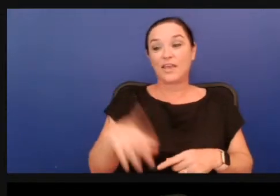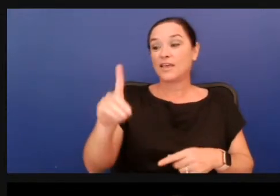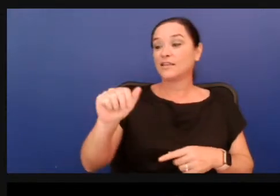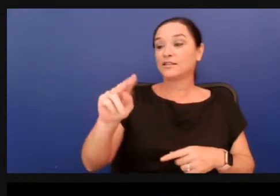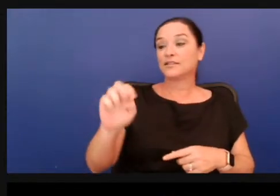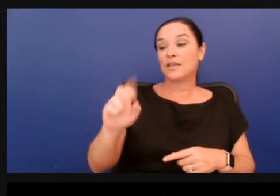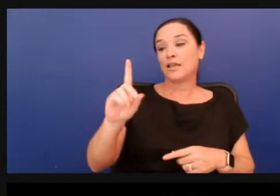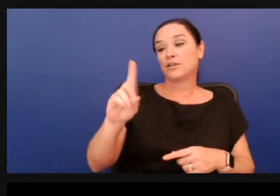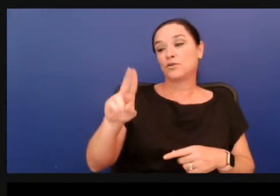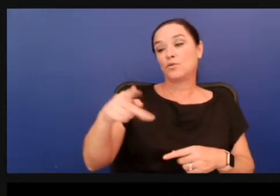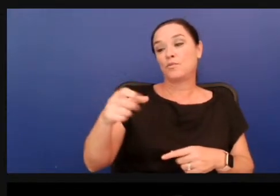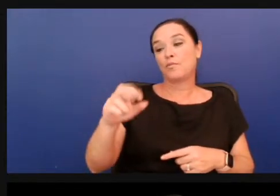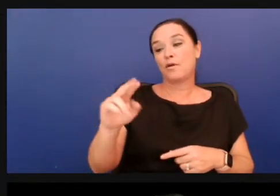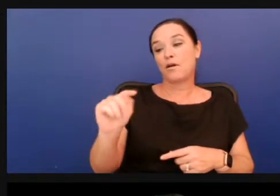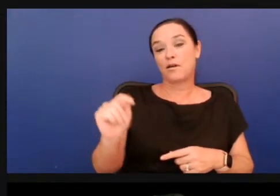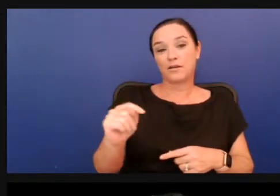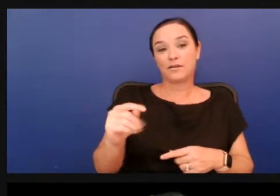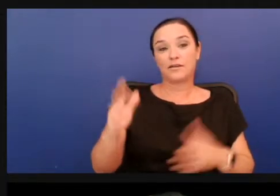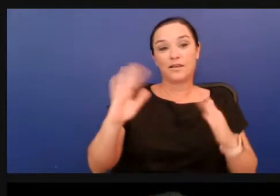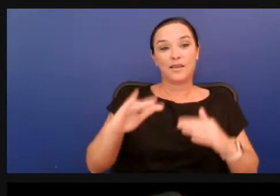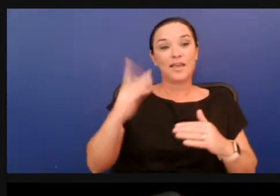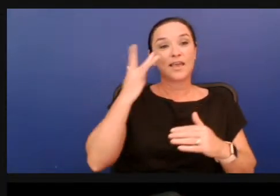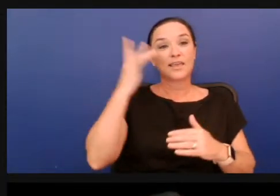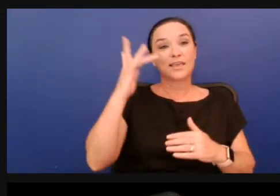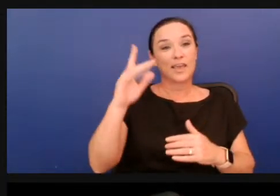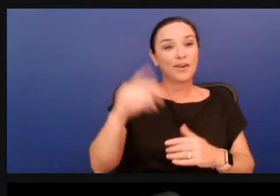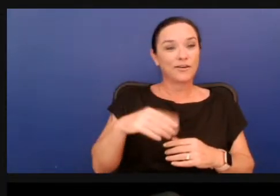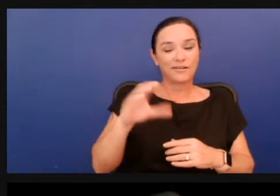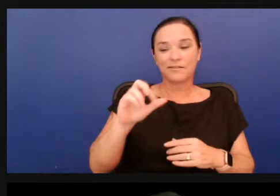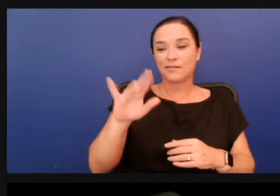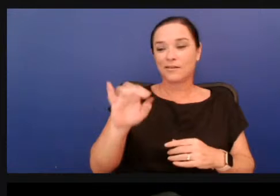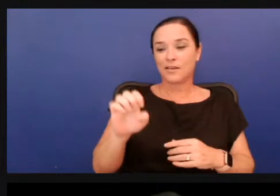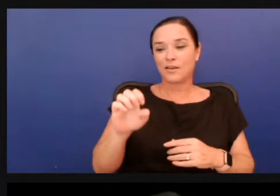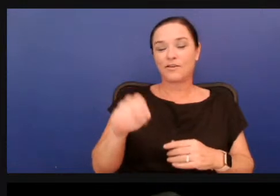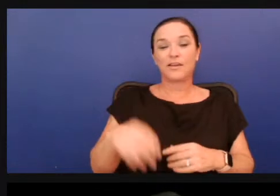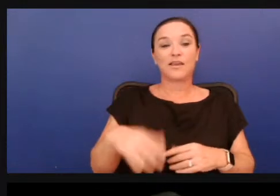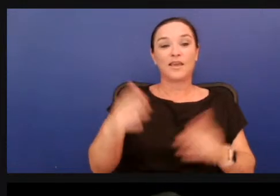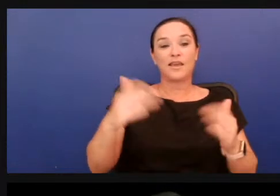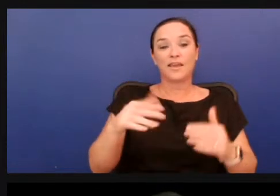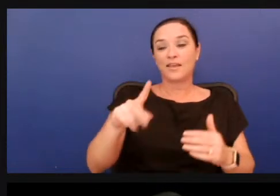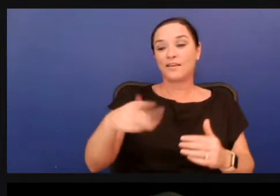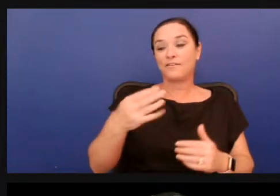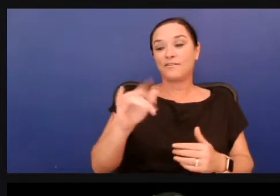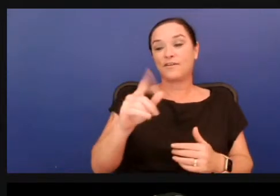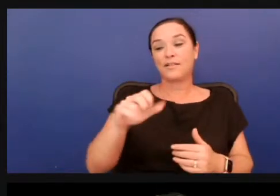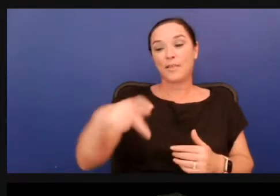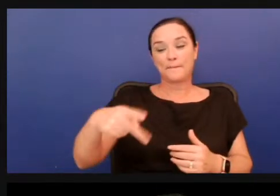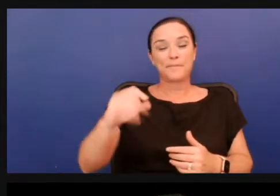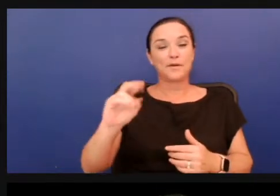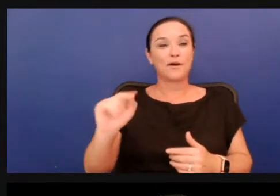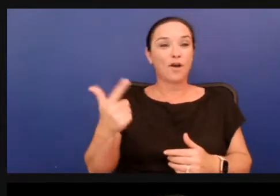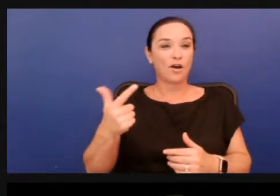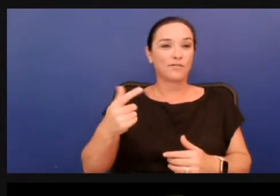DuPont. We got Carrie Kaufman up top. I'm Philip Ong. Aloha, everybody.